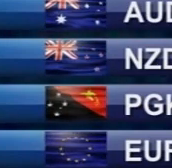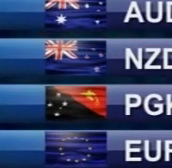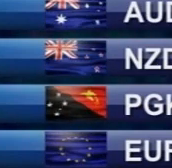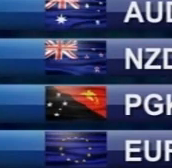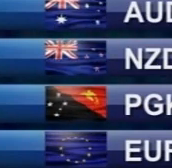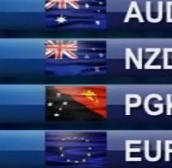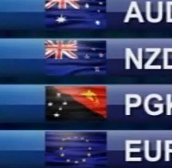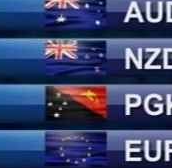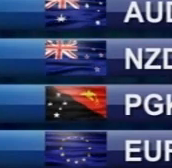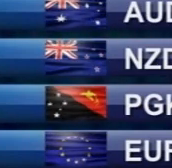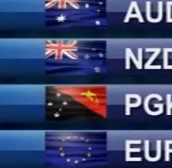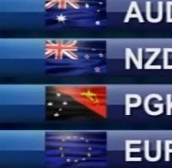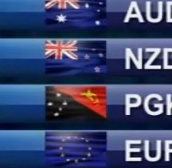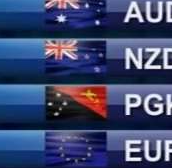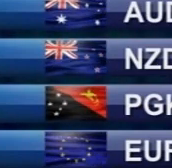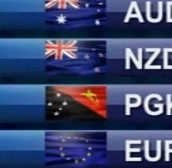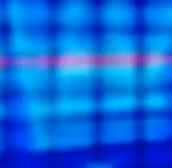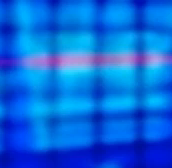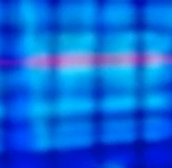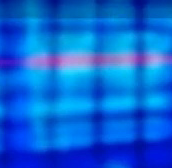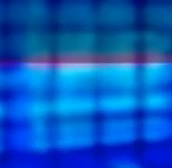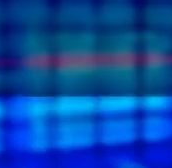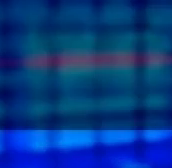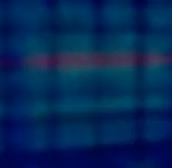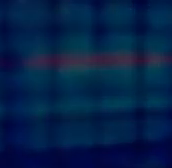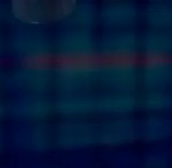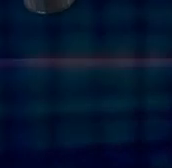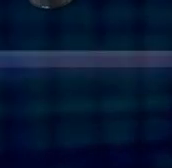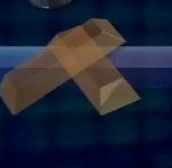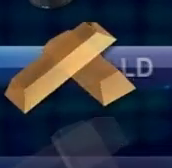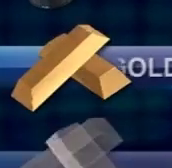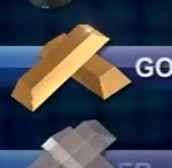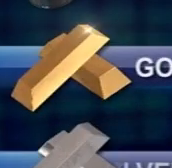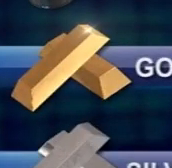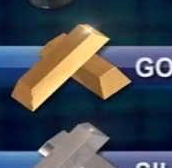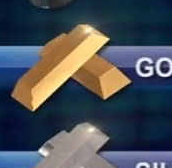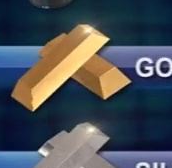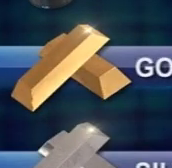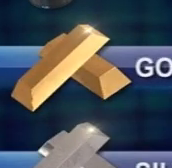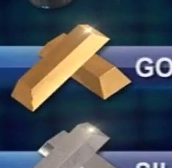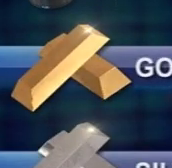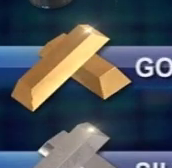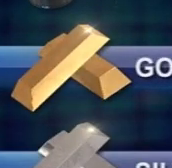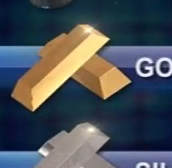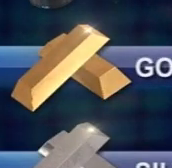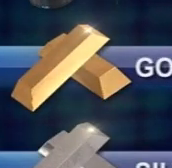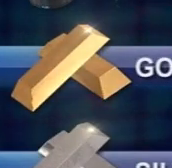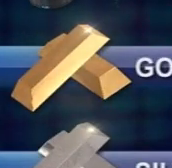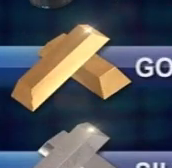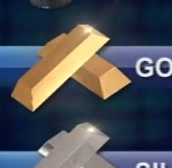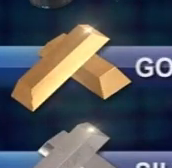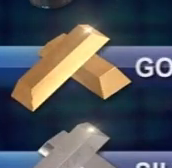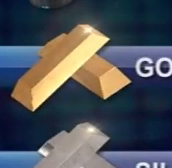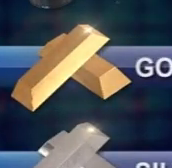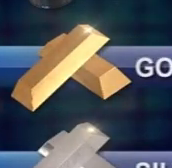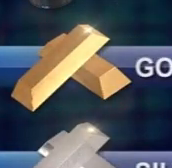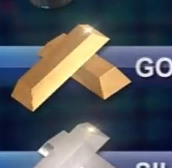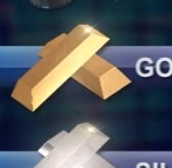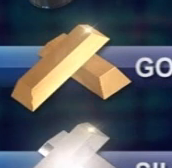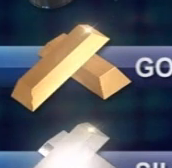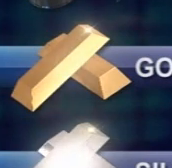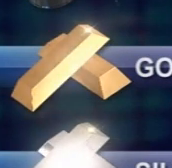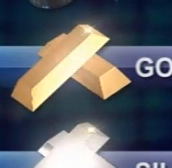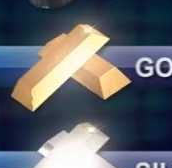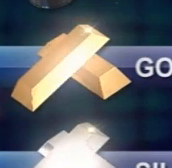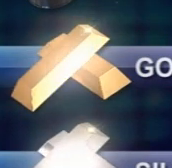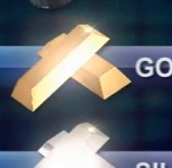dollar, the PNG kina, and the euro. Commodities were on the rise. Crude oil prices again climbed above the $40 per barrel mark, so crucial to the